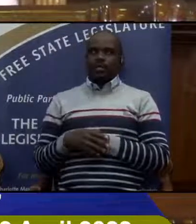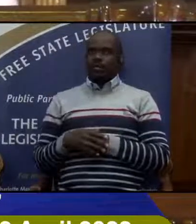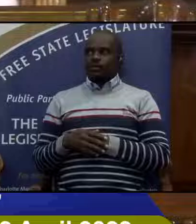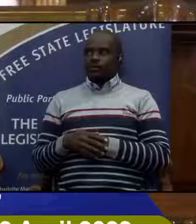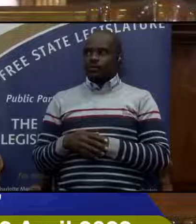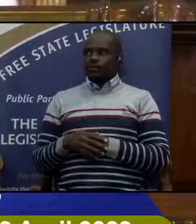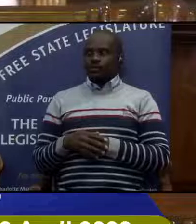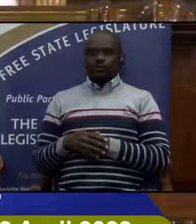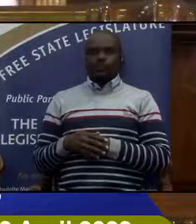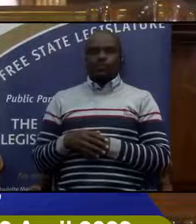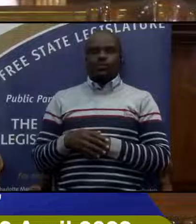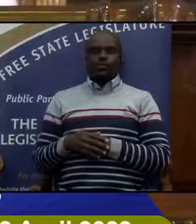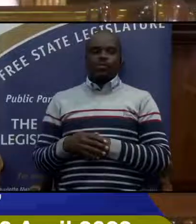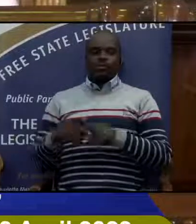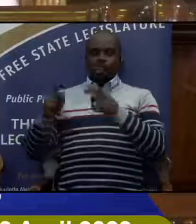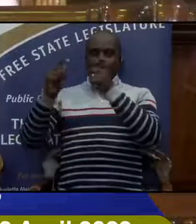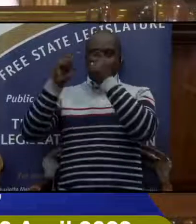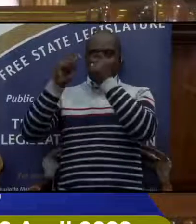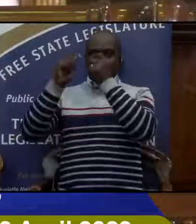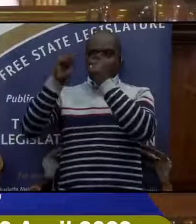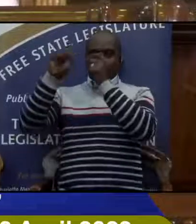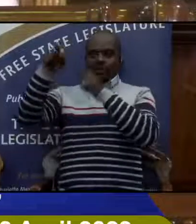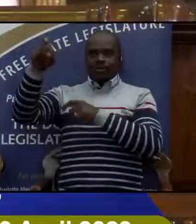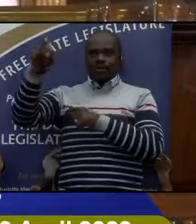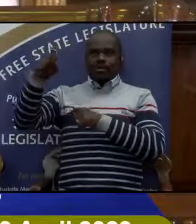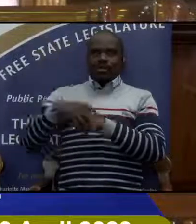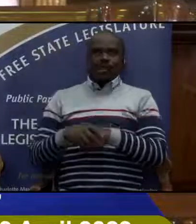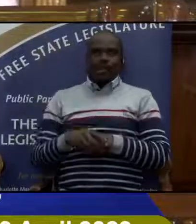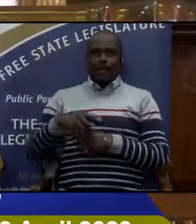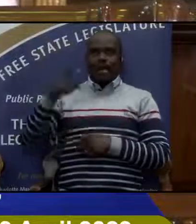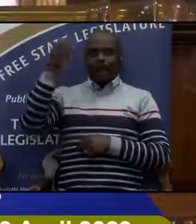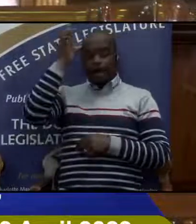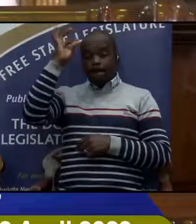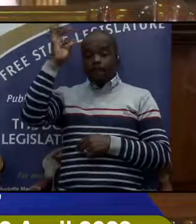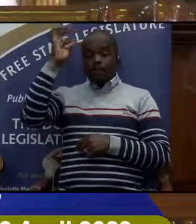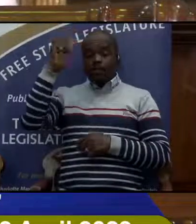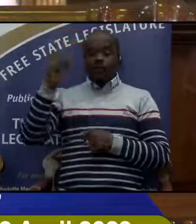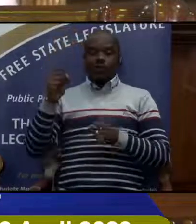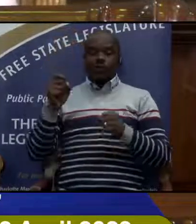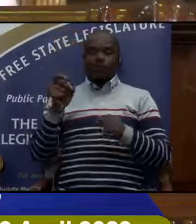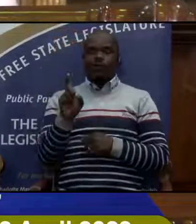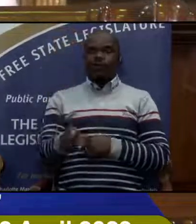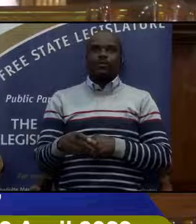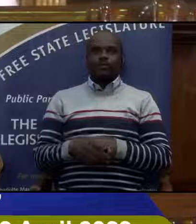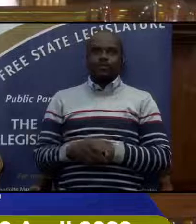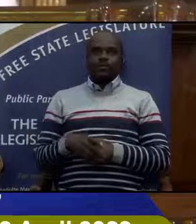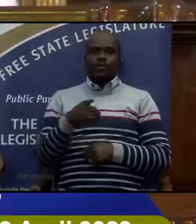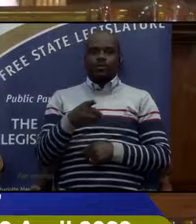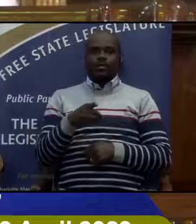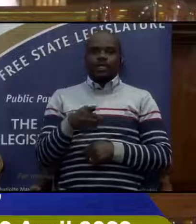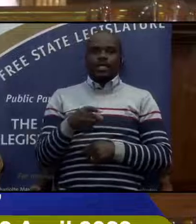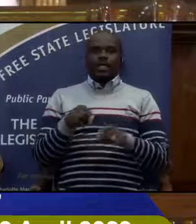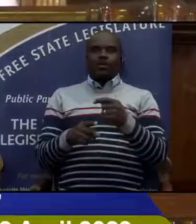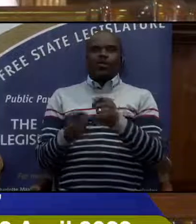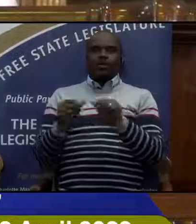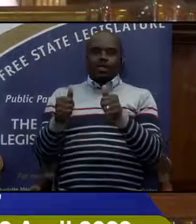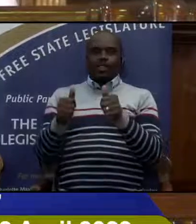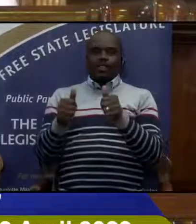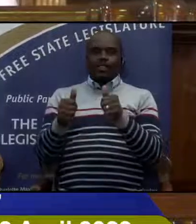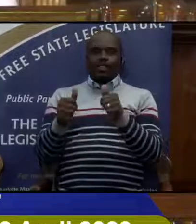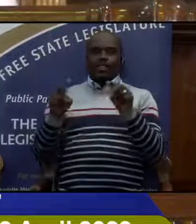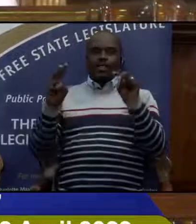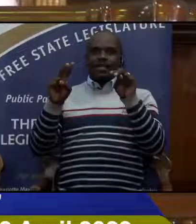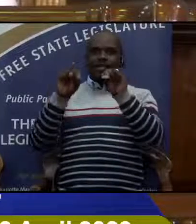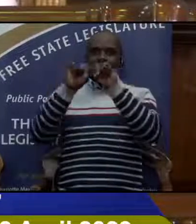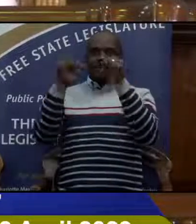members, governments must be instruments of what is good in society. Governments